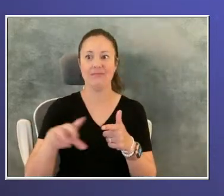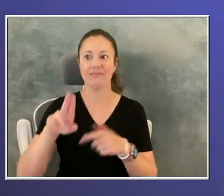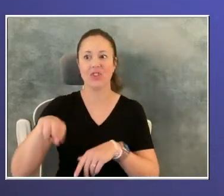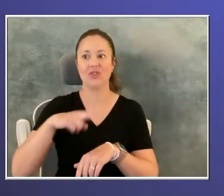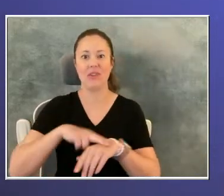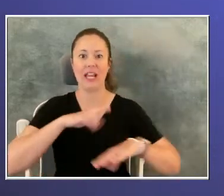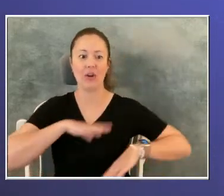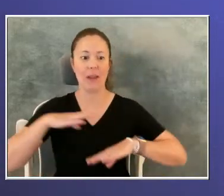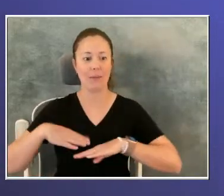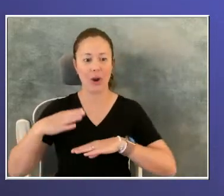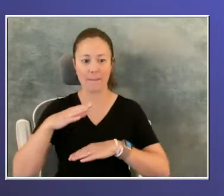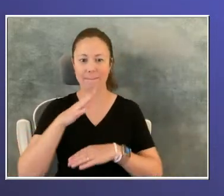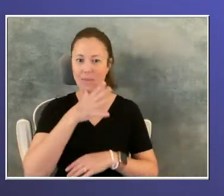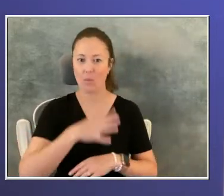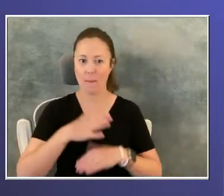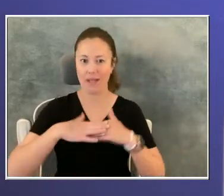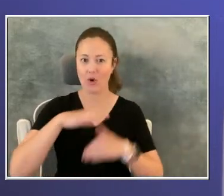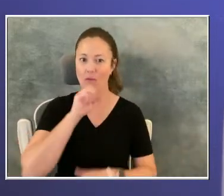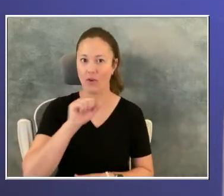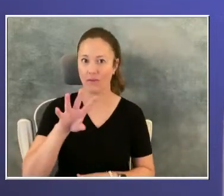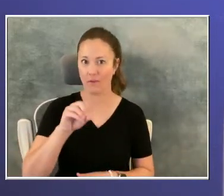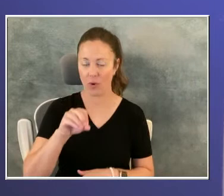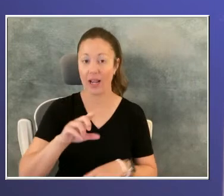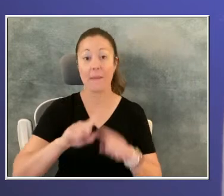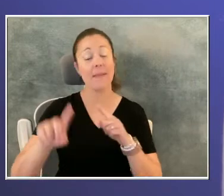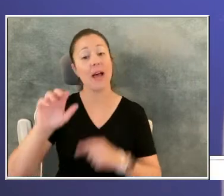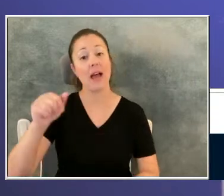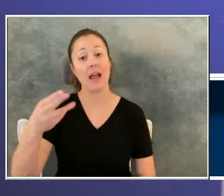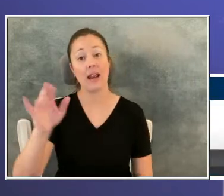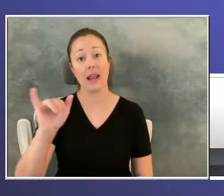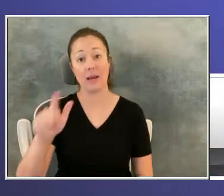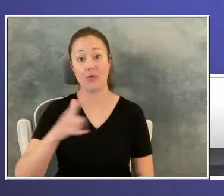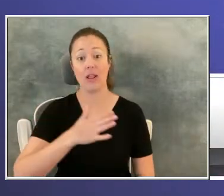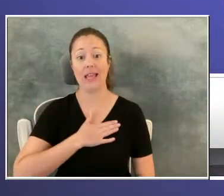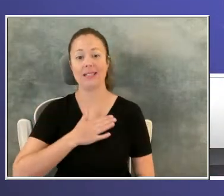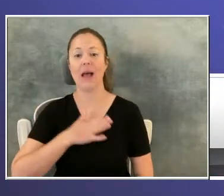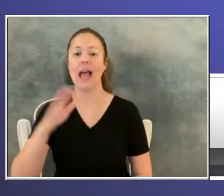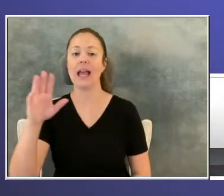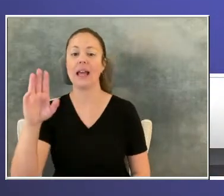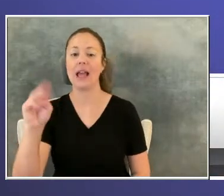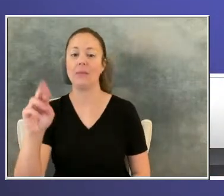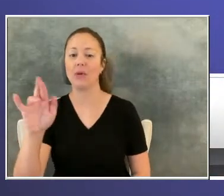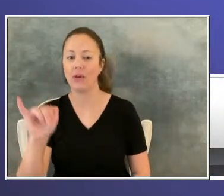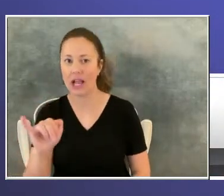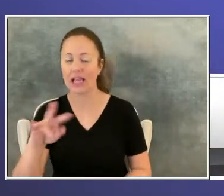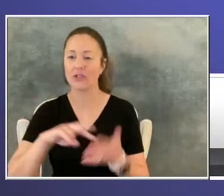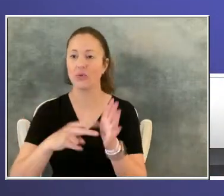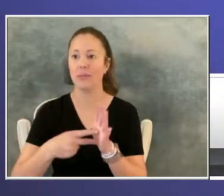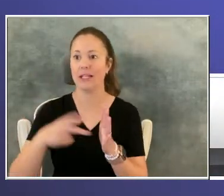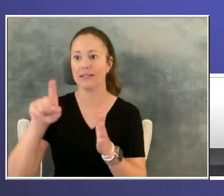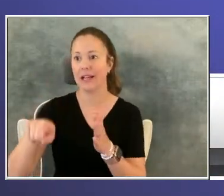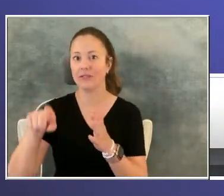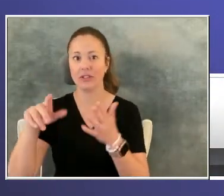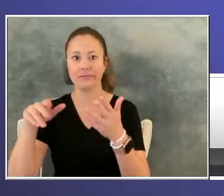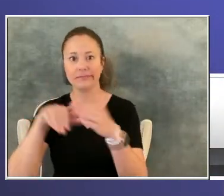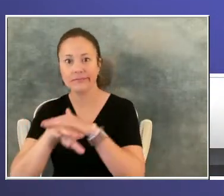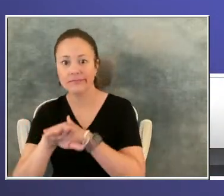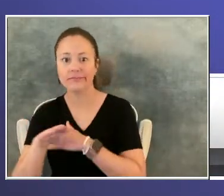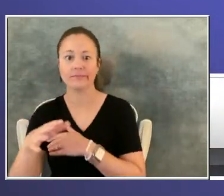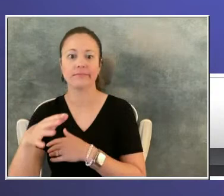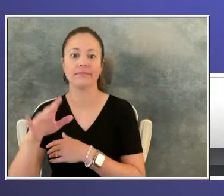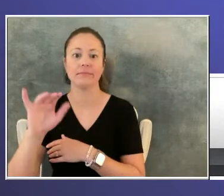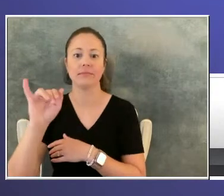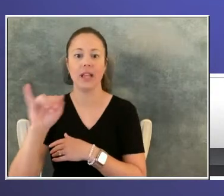40 gets. But then the one in April is my abbreviated MRI, so I have to go in and get an IV and get